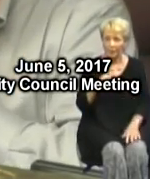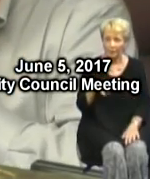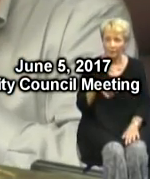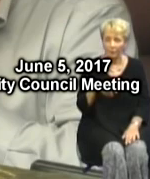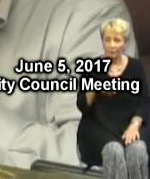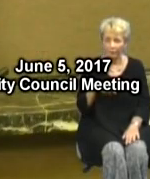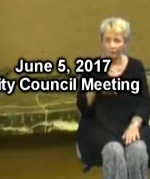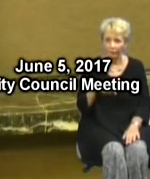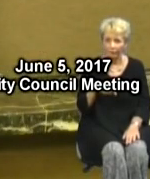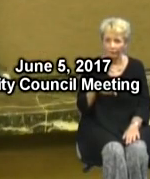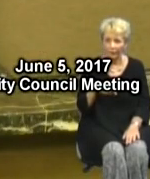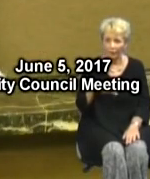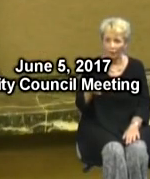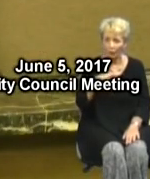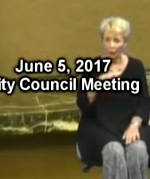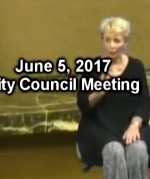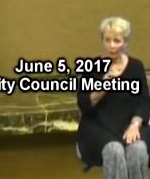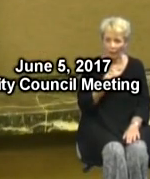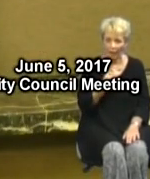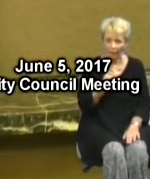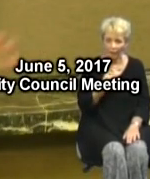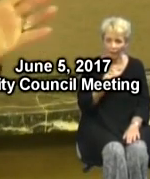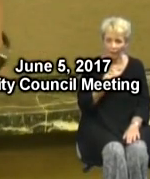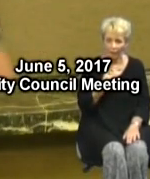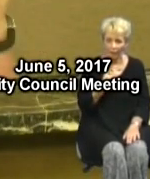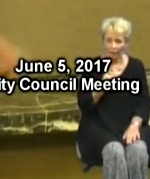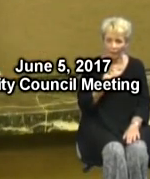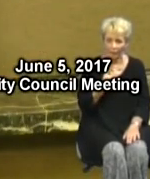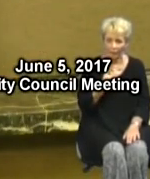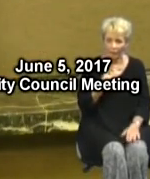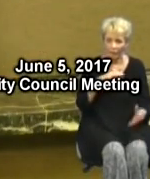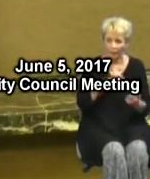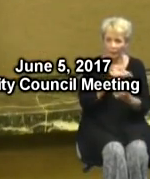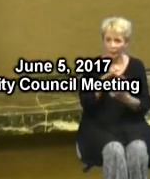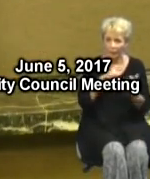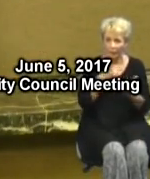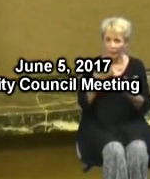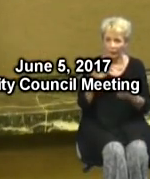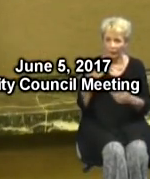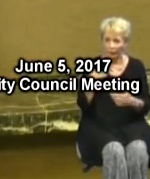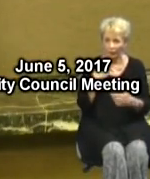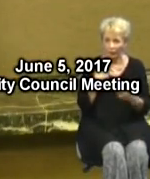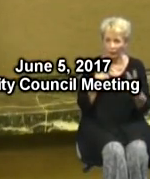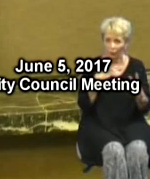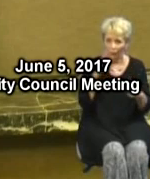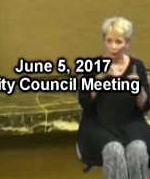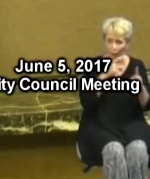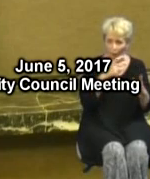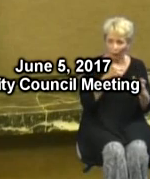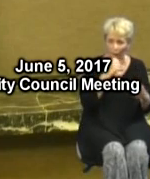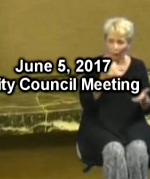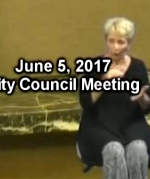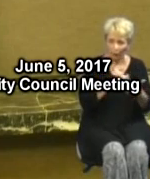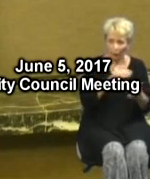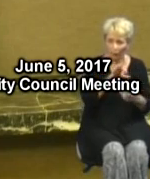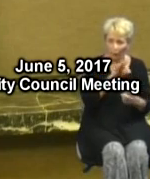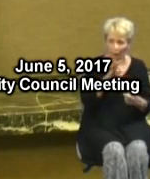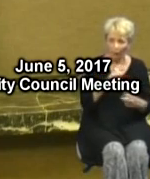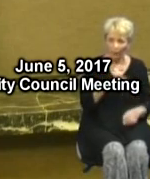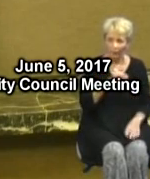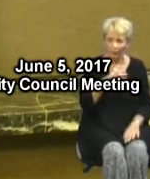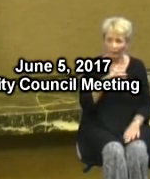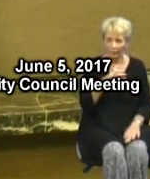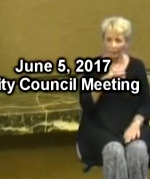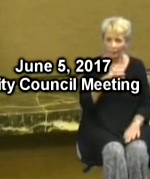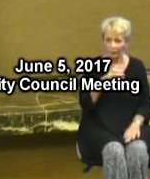is. And you have a mixed thing here, too. You have two folks who wish to be reappointed